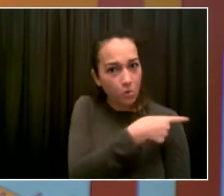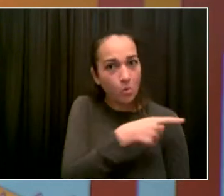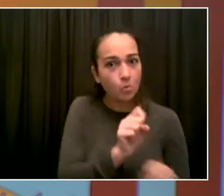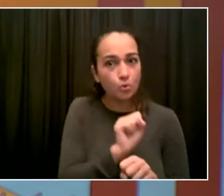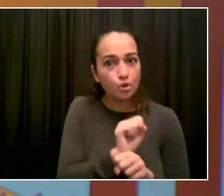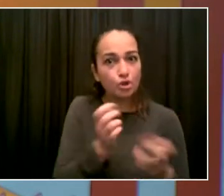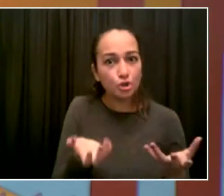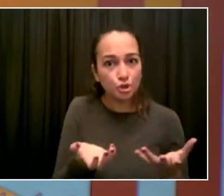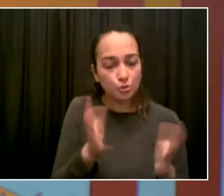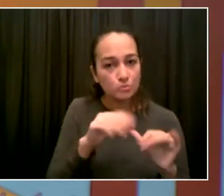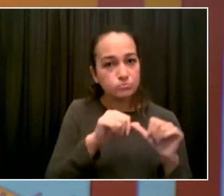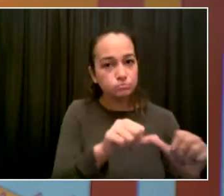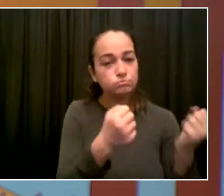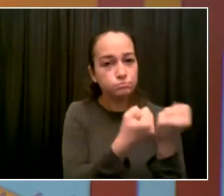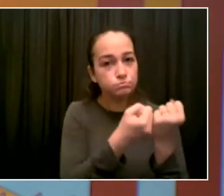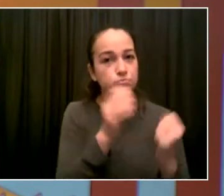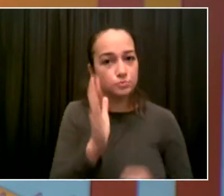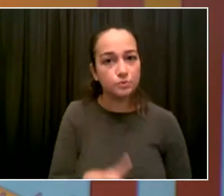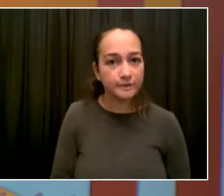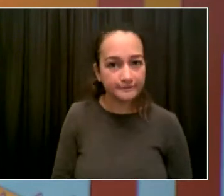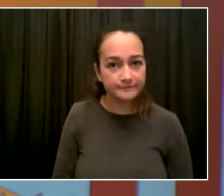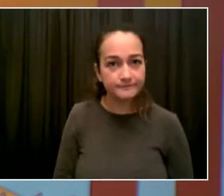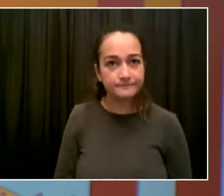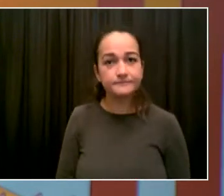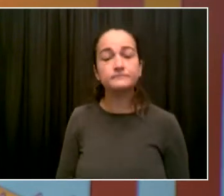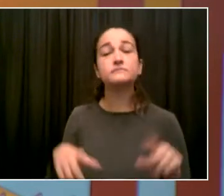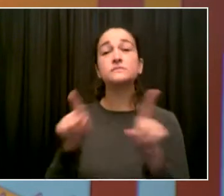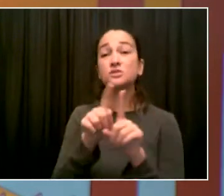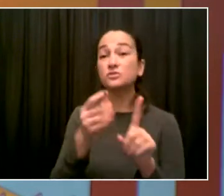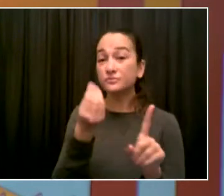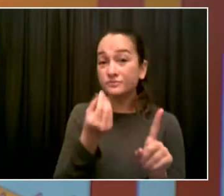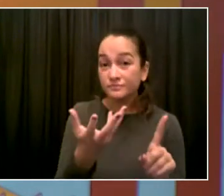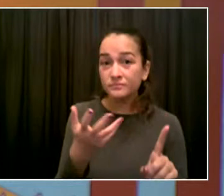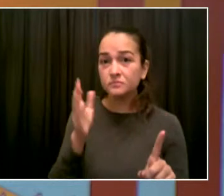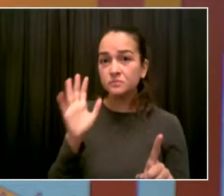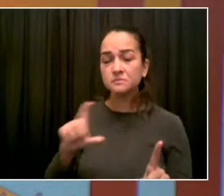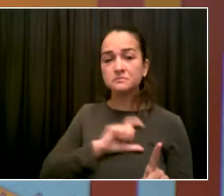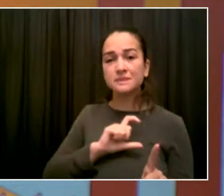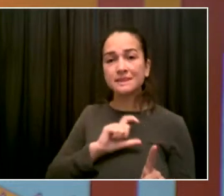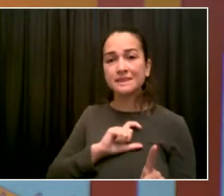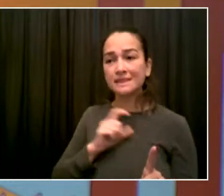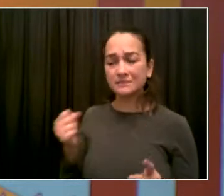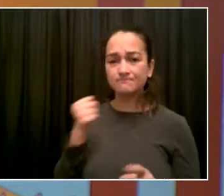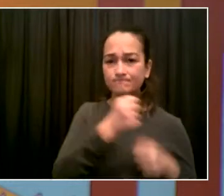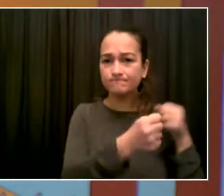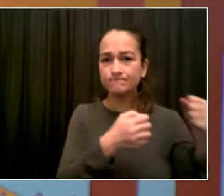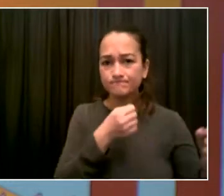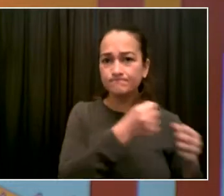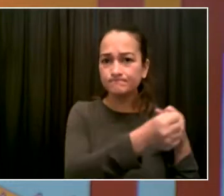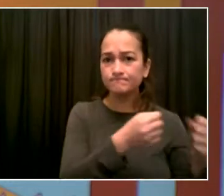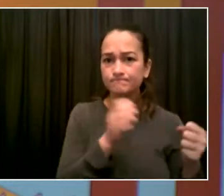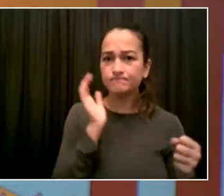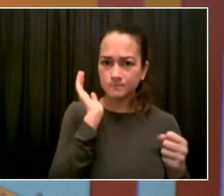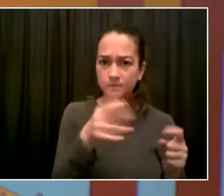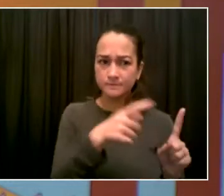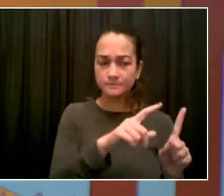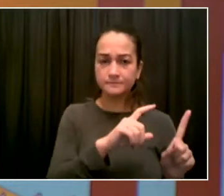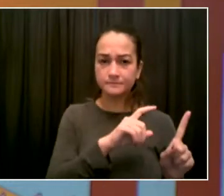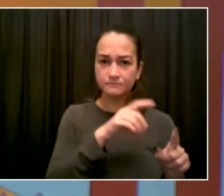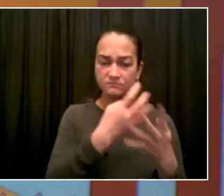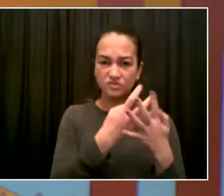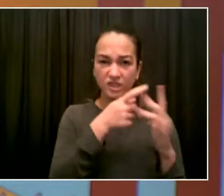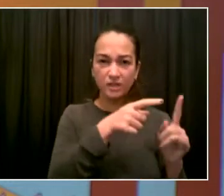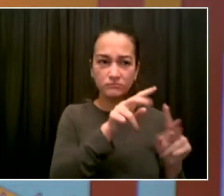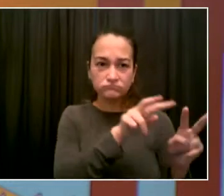triples that have been the underlying problem, allow us, therefore, to have enough staffing to do those transports consistently. We're also bringing in the